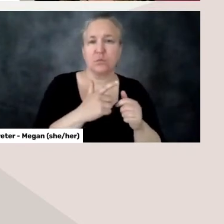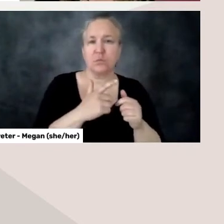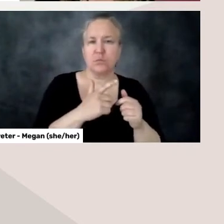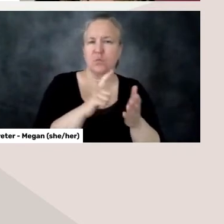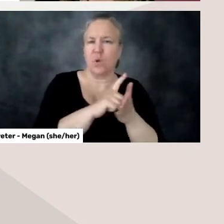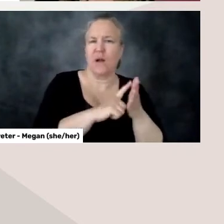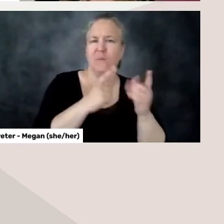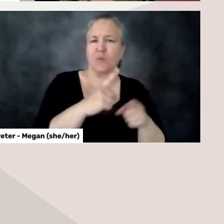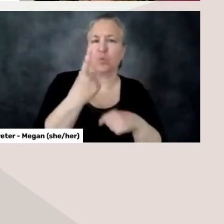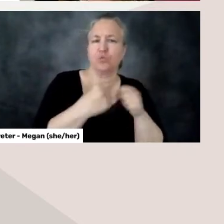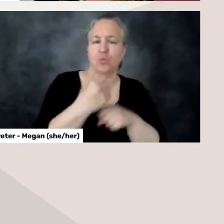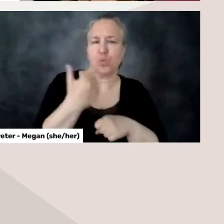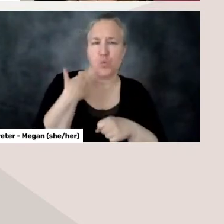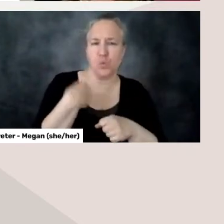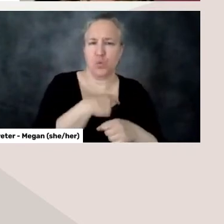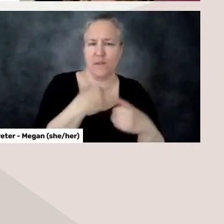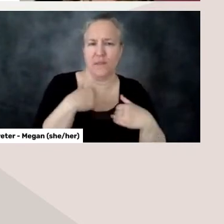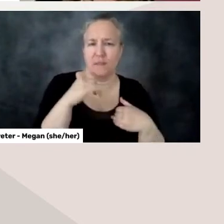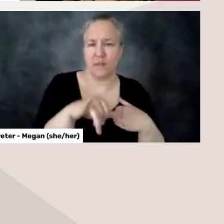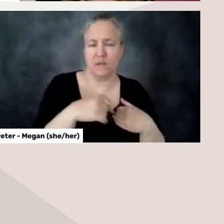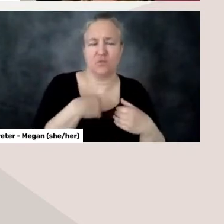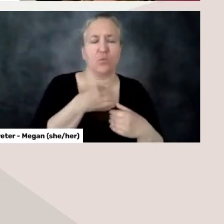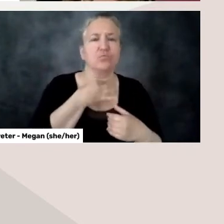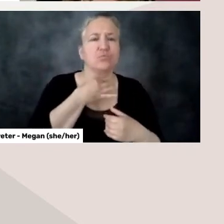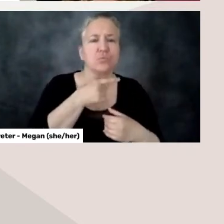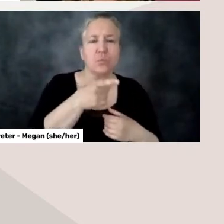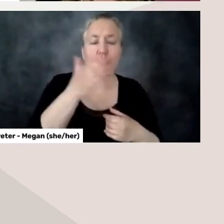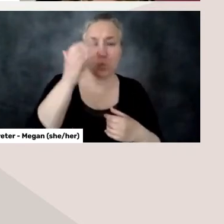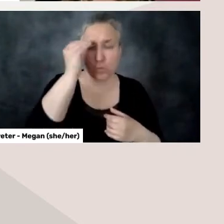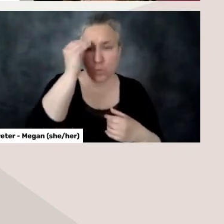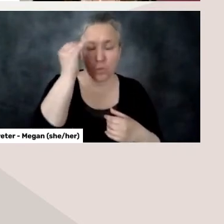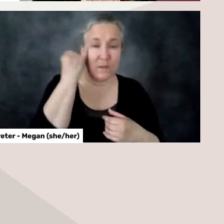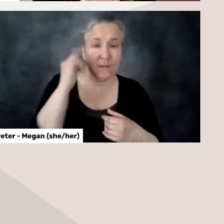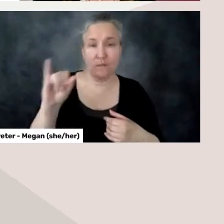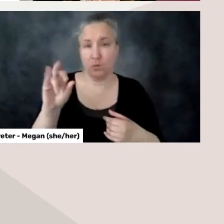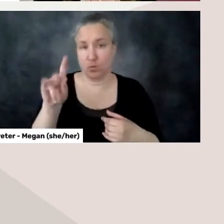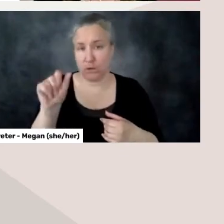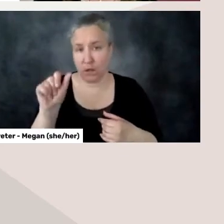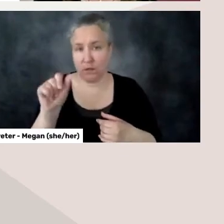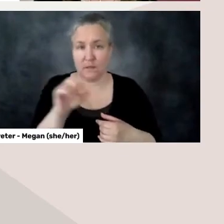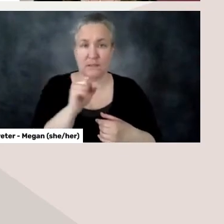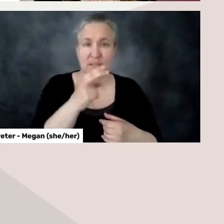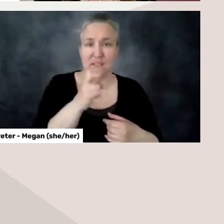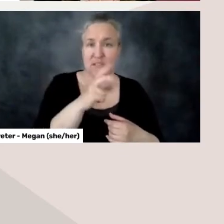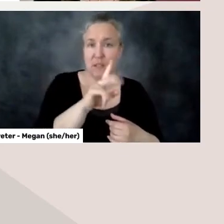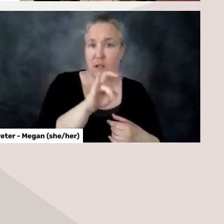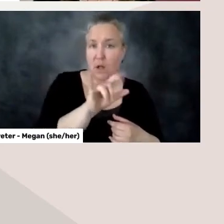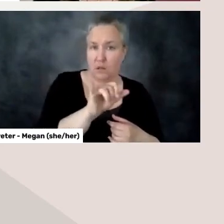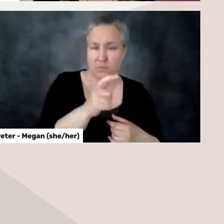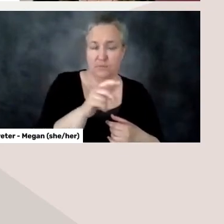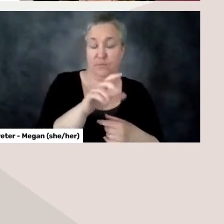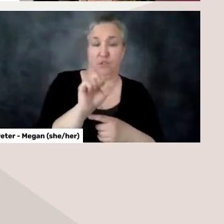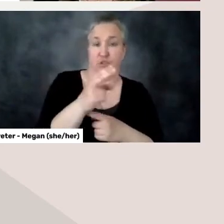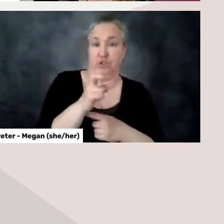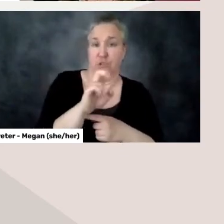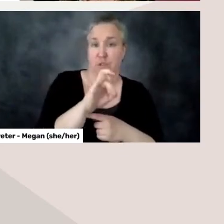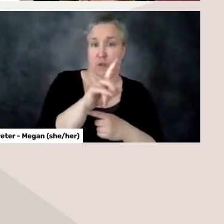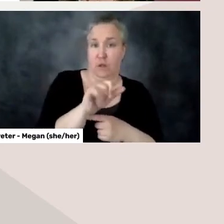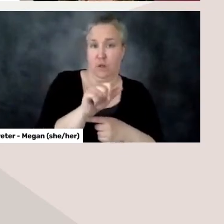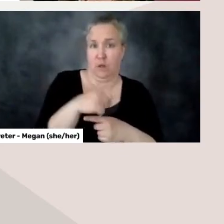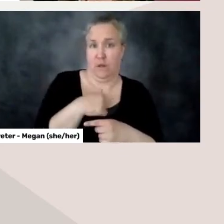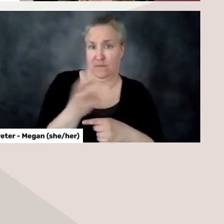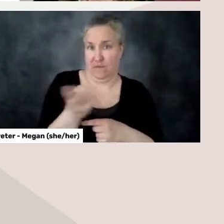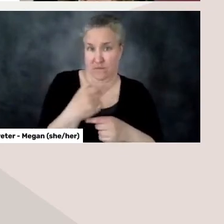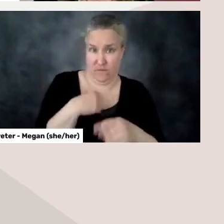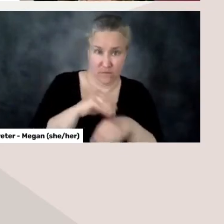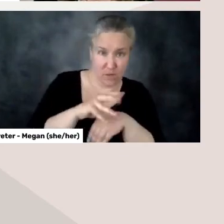year ago. And I'm curious to know if Julia and Sheila have any advice to share. We have done that a